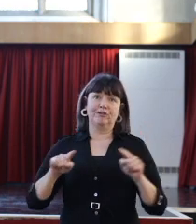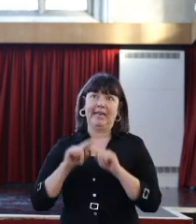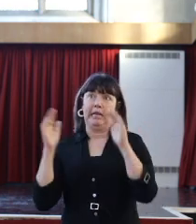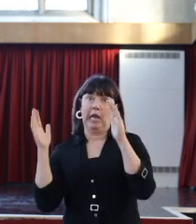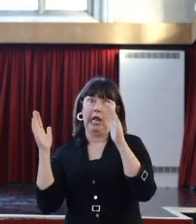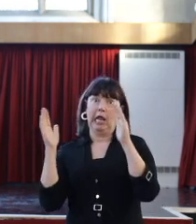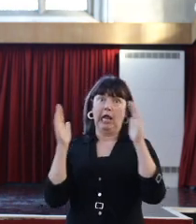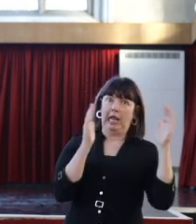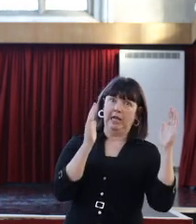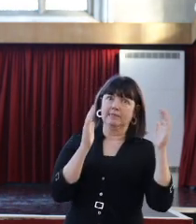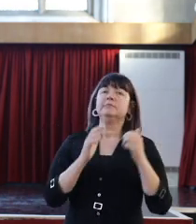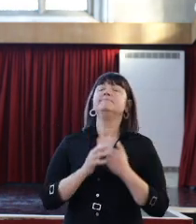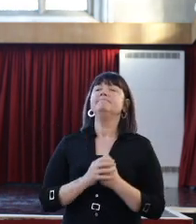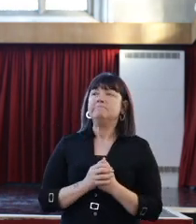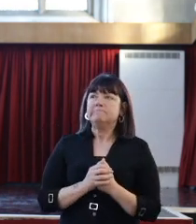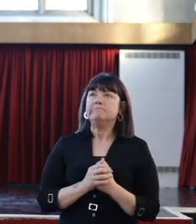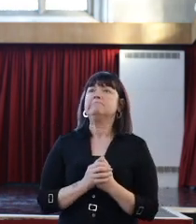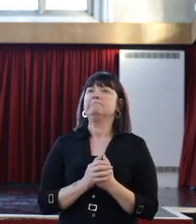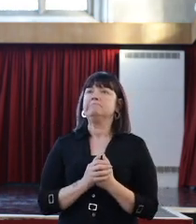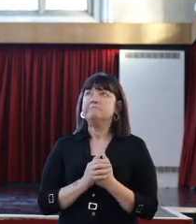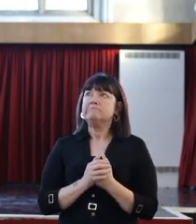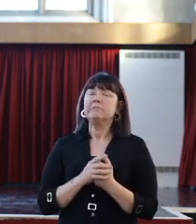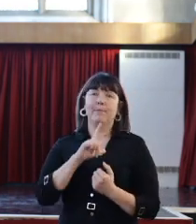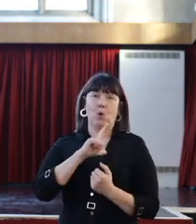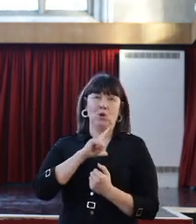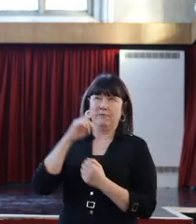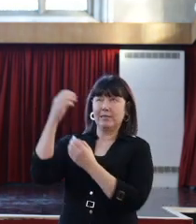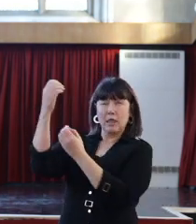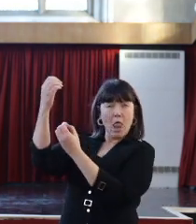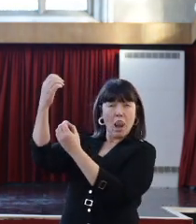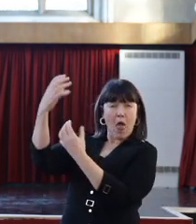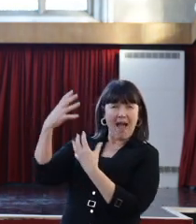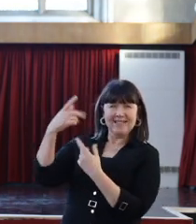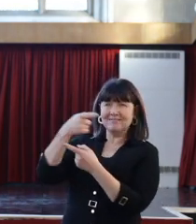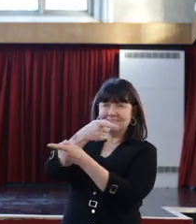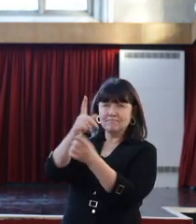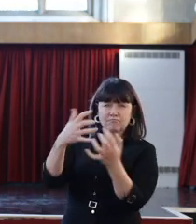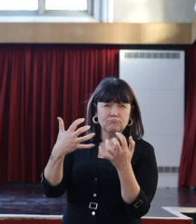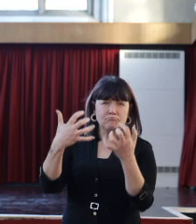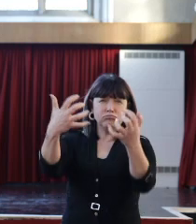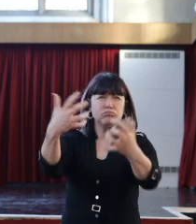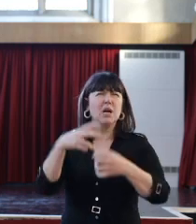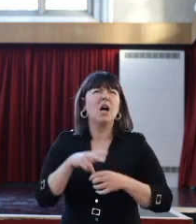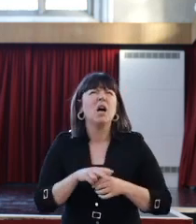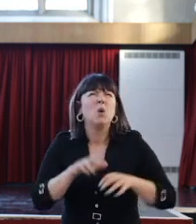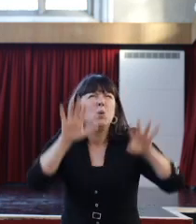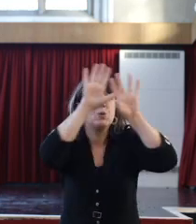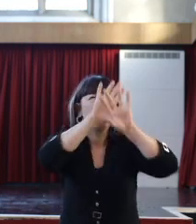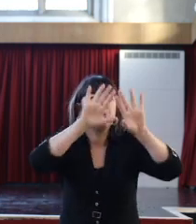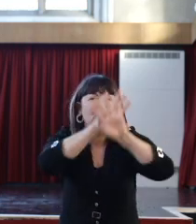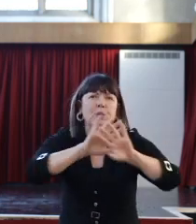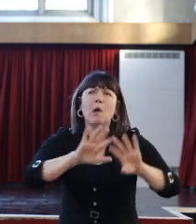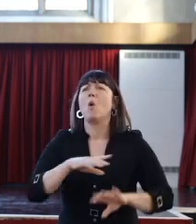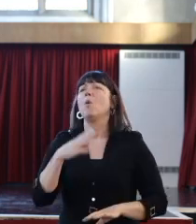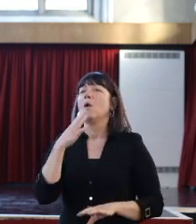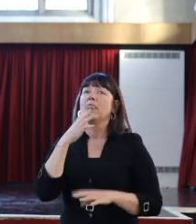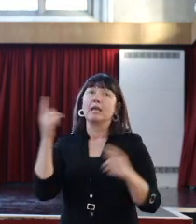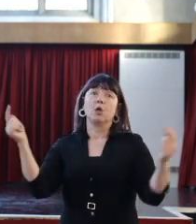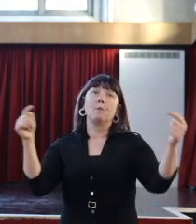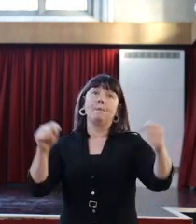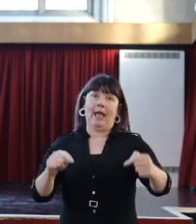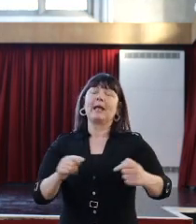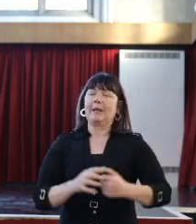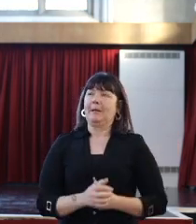remain out of the light so that we can see it. And thank you all for coming back, those that have stayed with